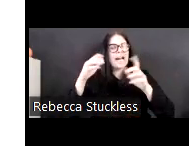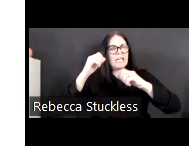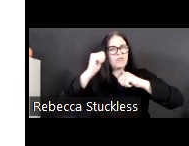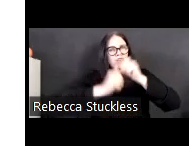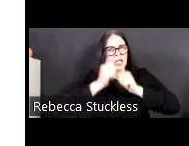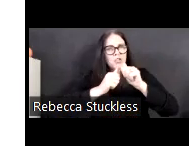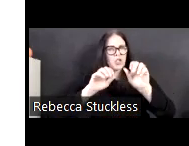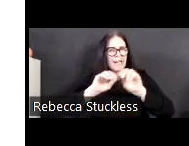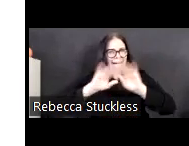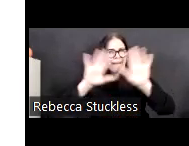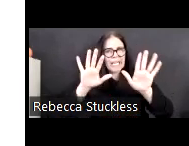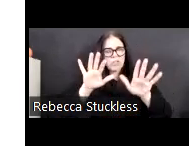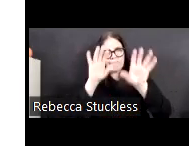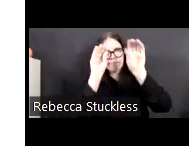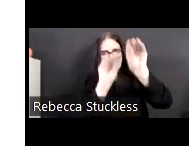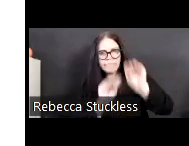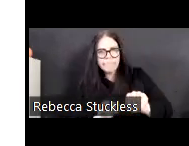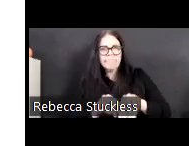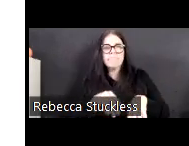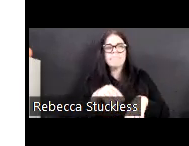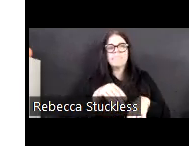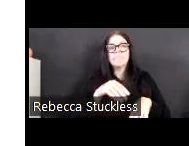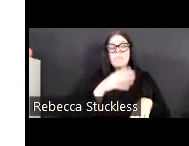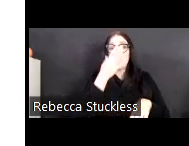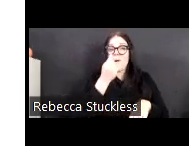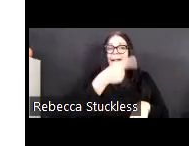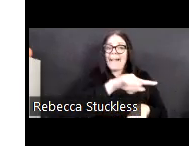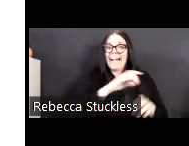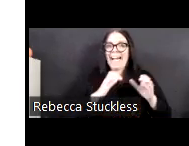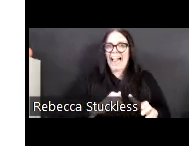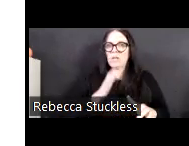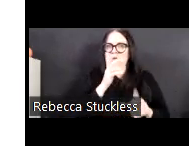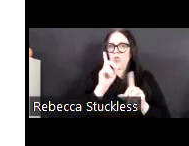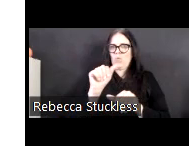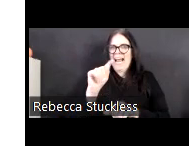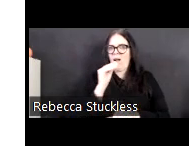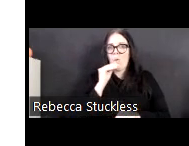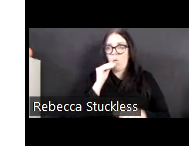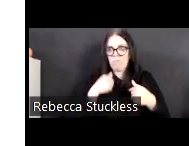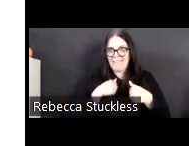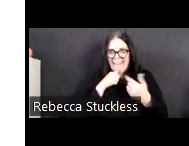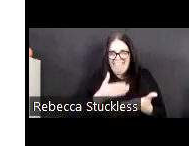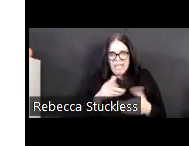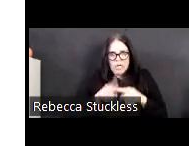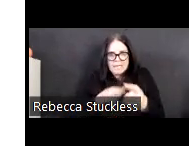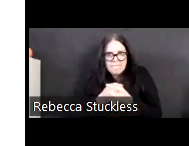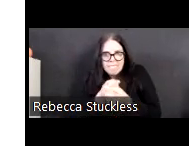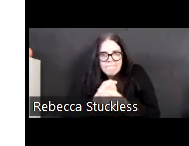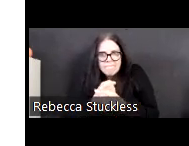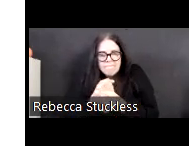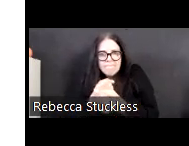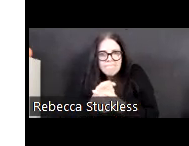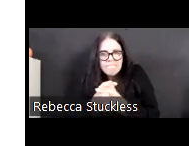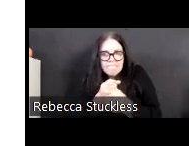very clear, because these clients are going to be doing this at home, and they won't have you to help them and prompt